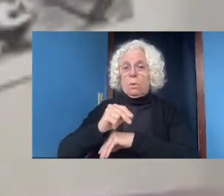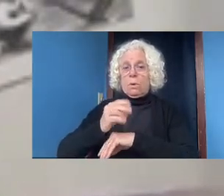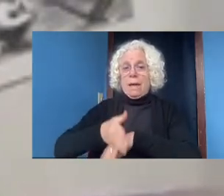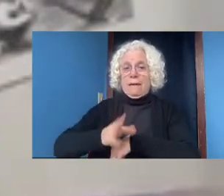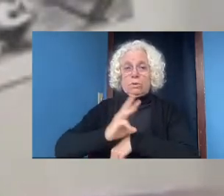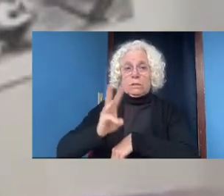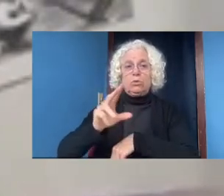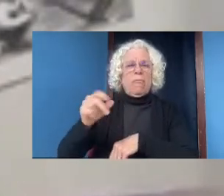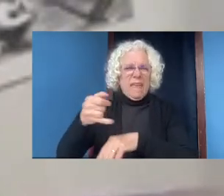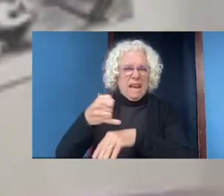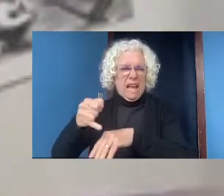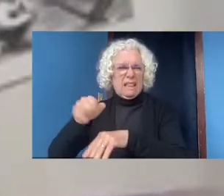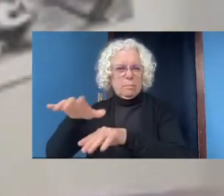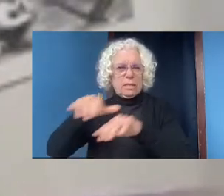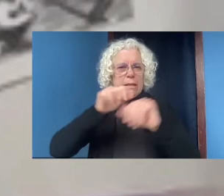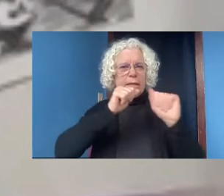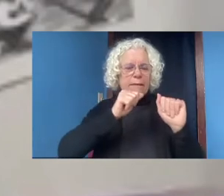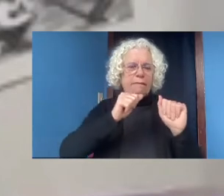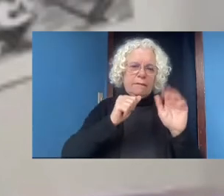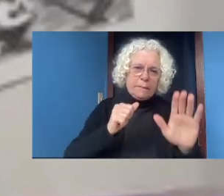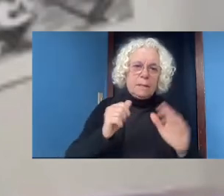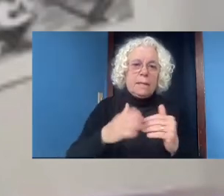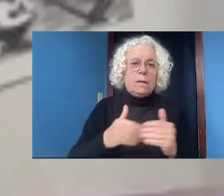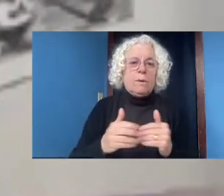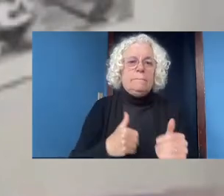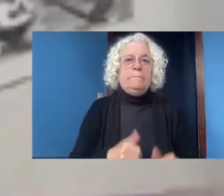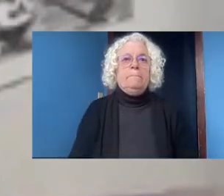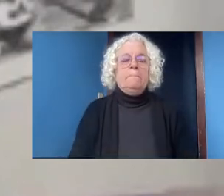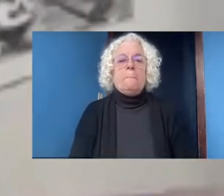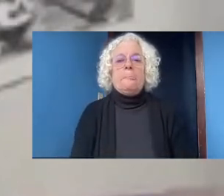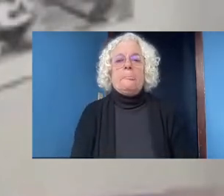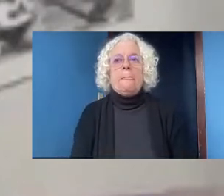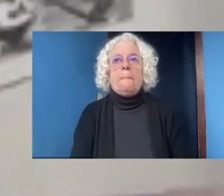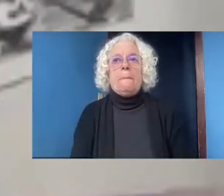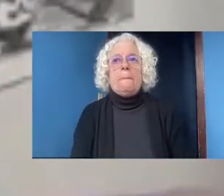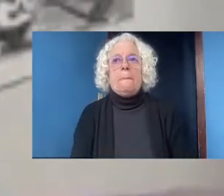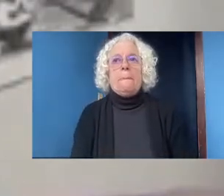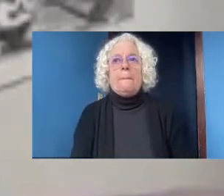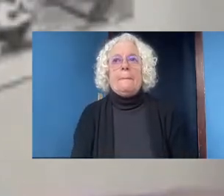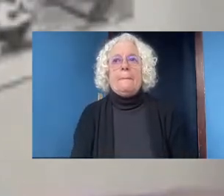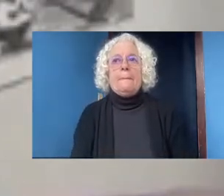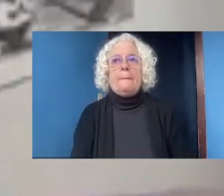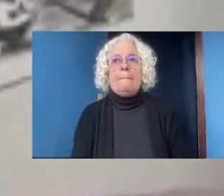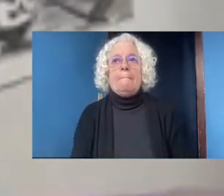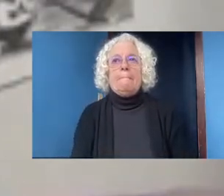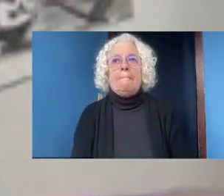island. And let me also remark about the fact that this used to be a